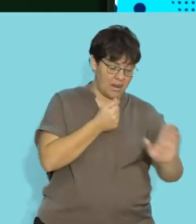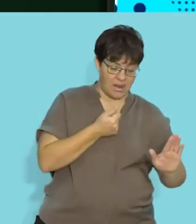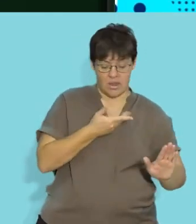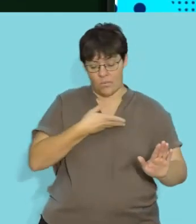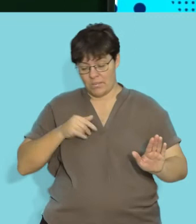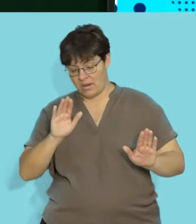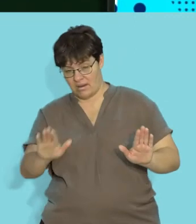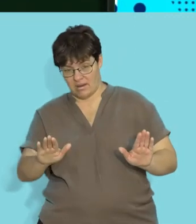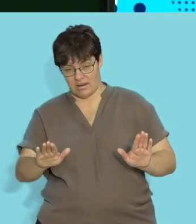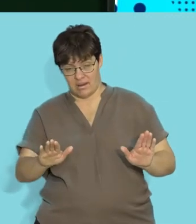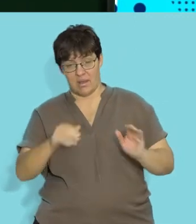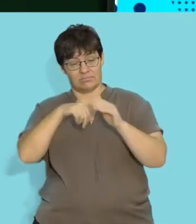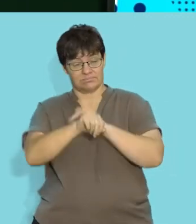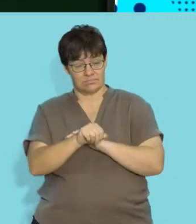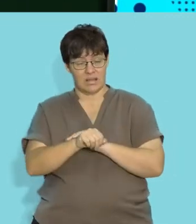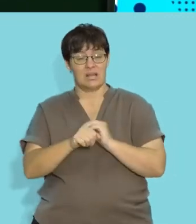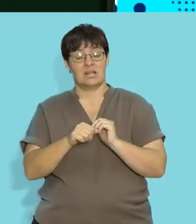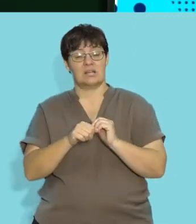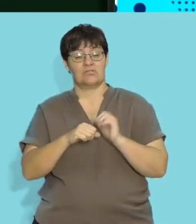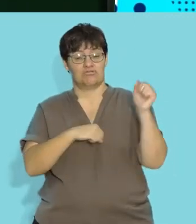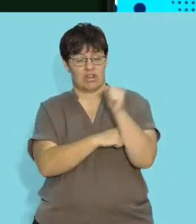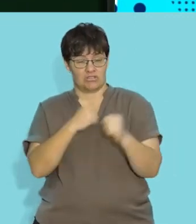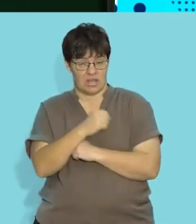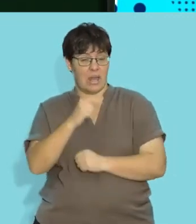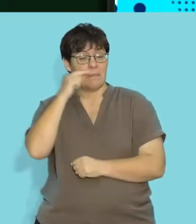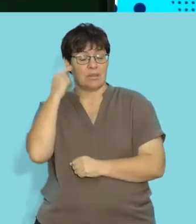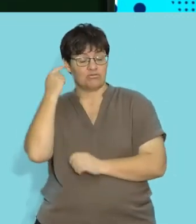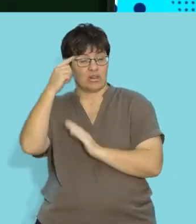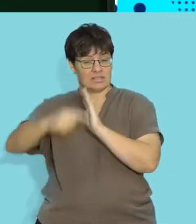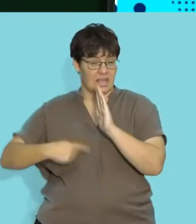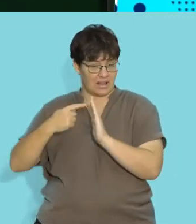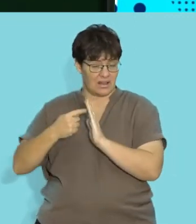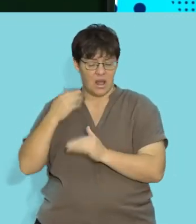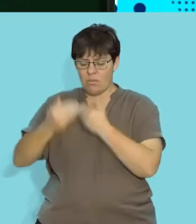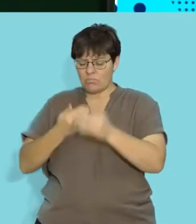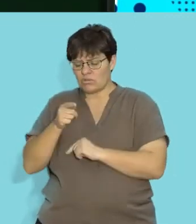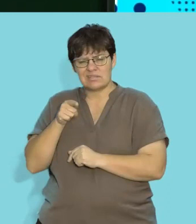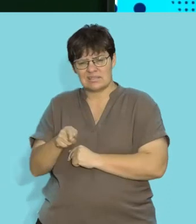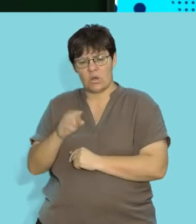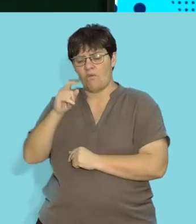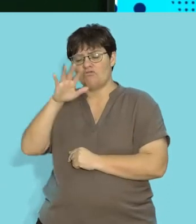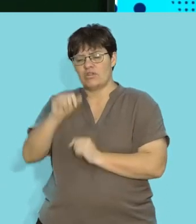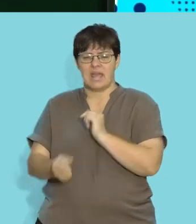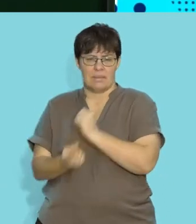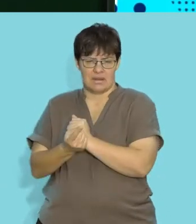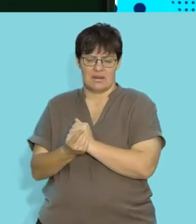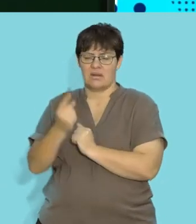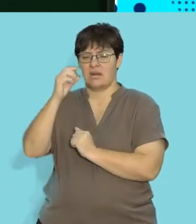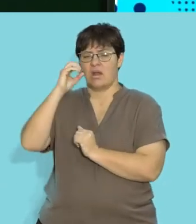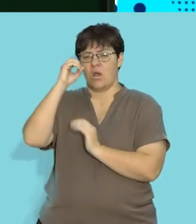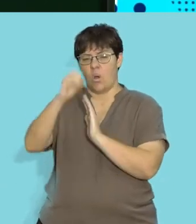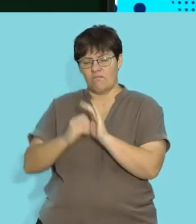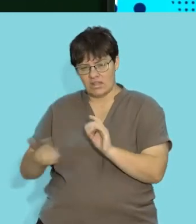female reproductive systems. We've looked at the menstrual cycle and the processes occurring during in the ovary, such